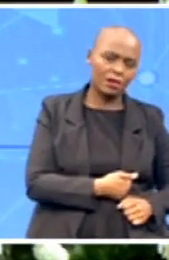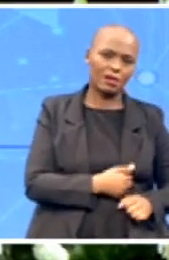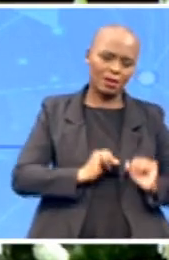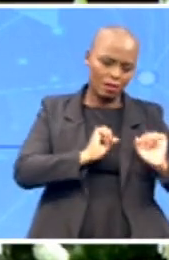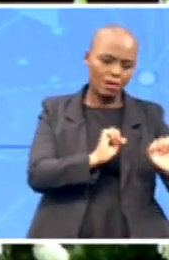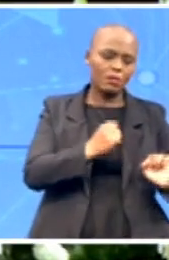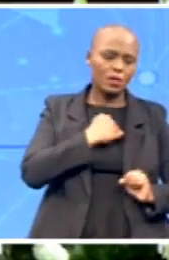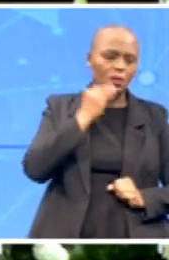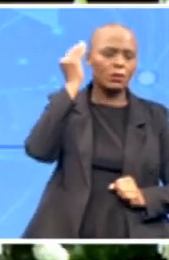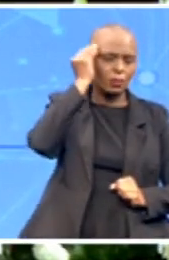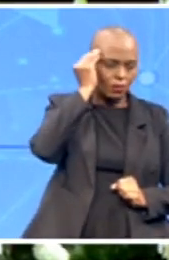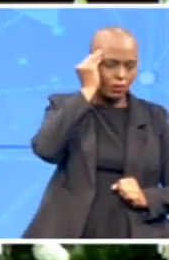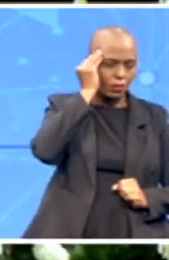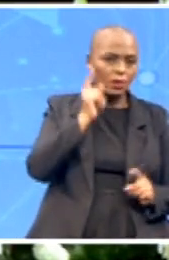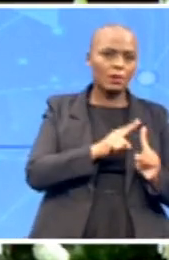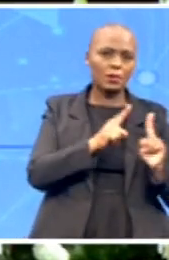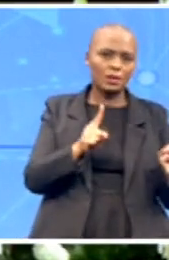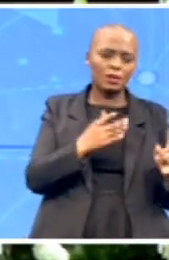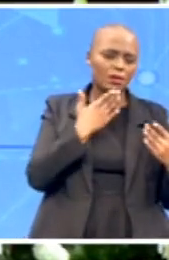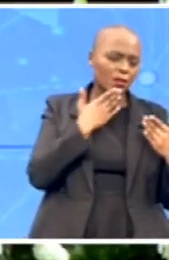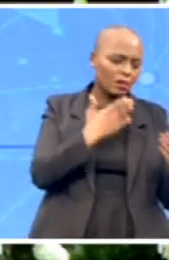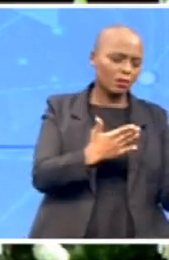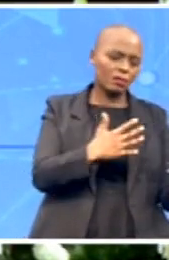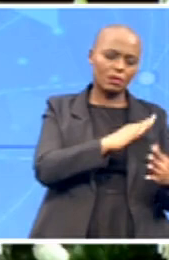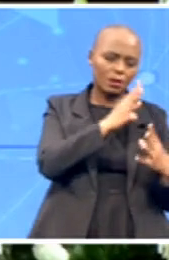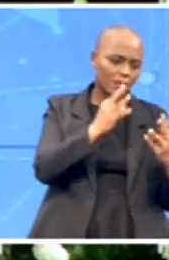You became part of the family, you became, I can see Gaubi Zahi.